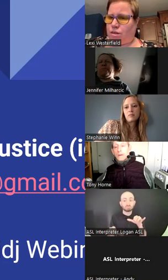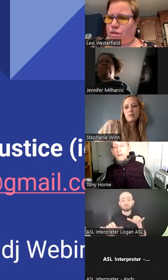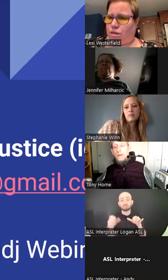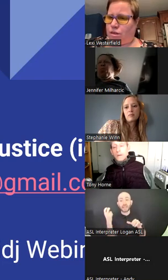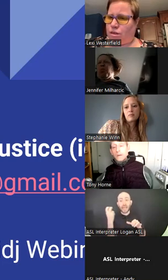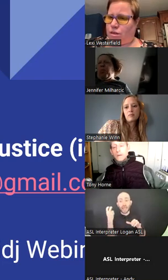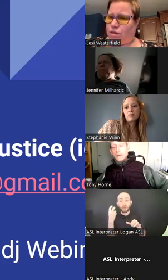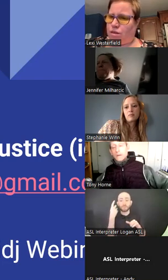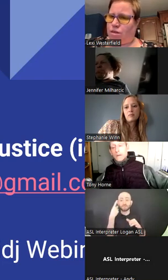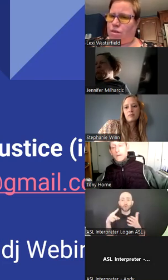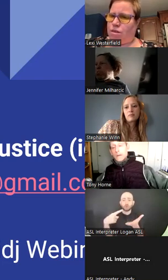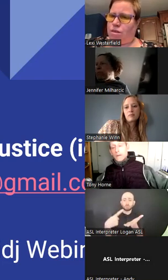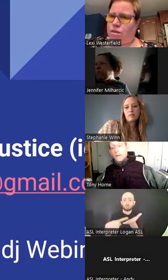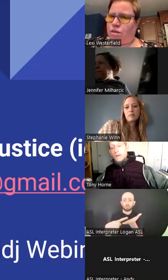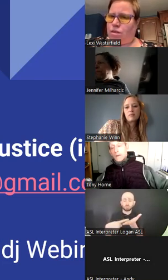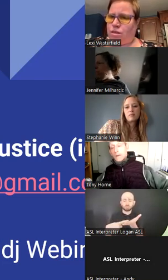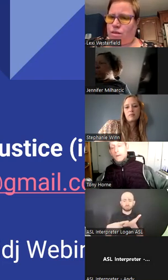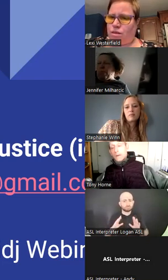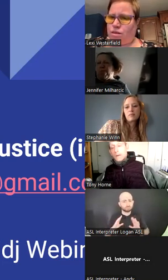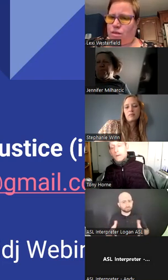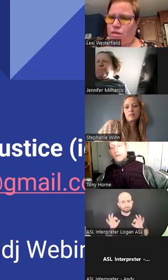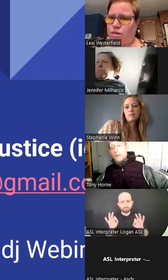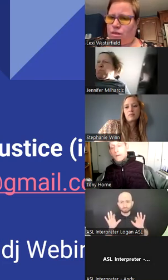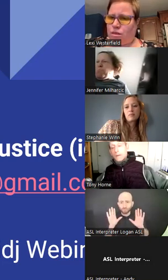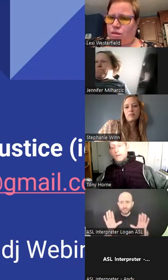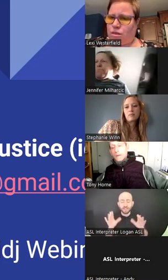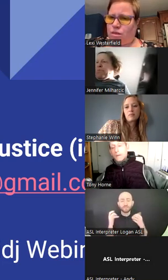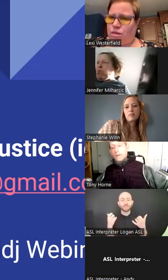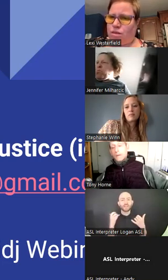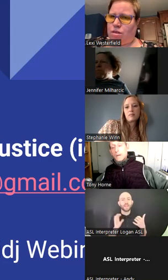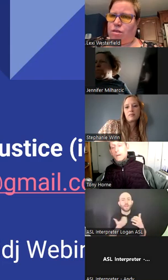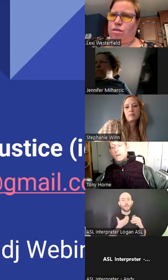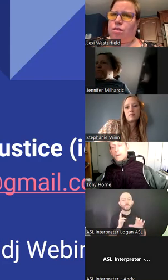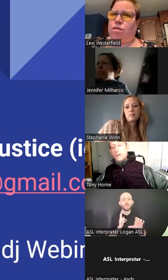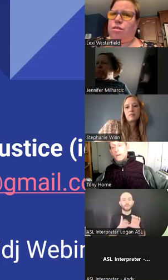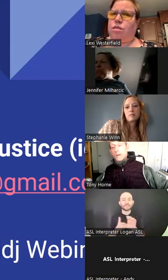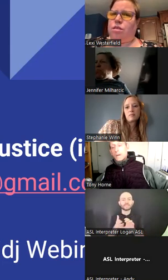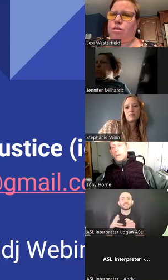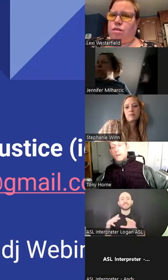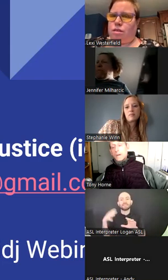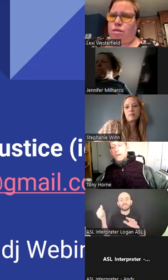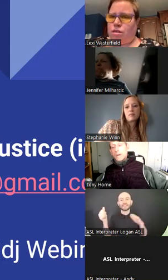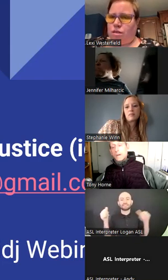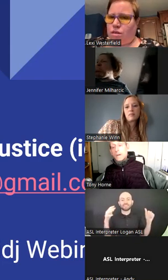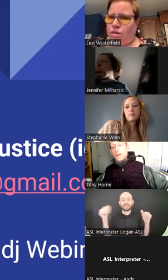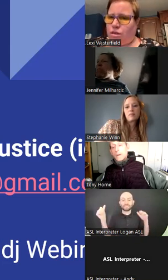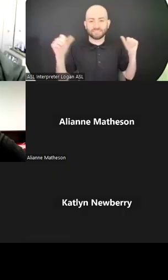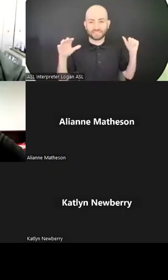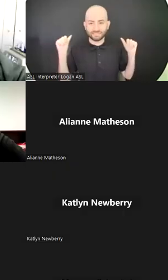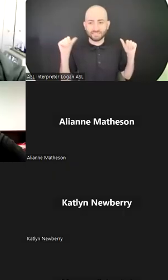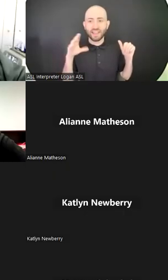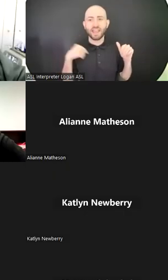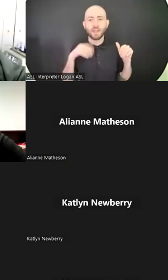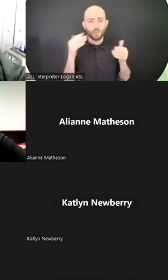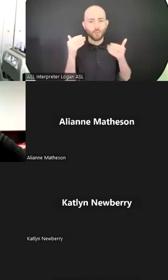debrief that would be great right now our participants are slowly leaving the room and i am going to go ahead